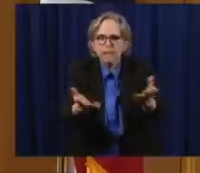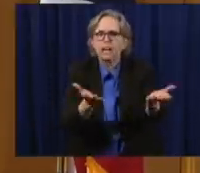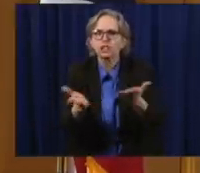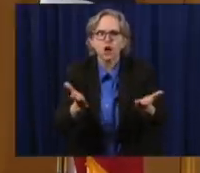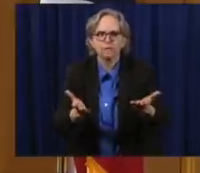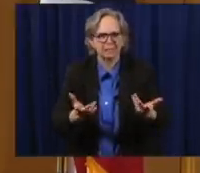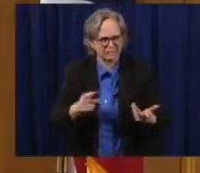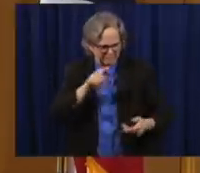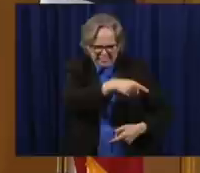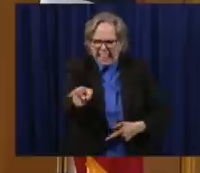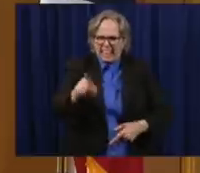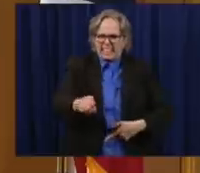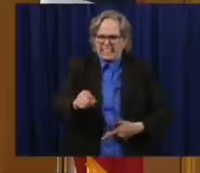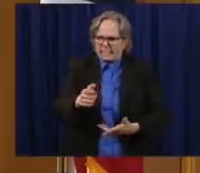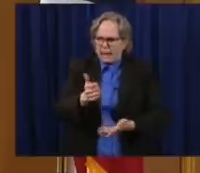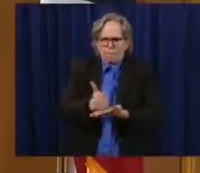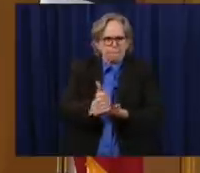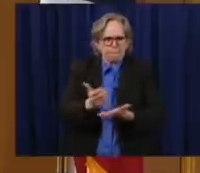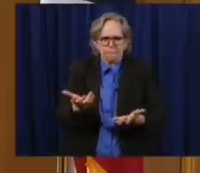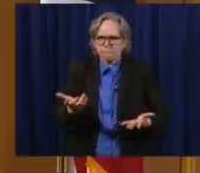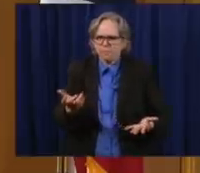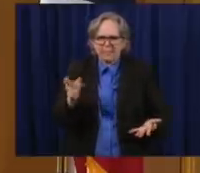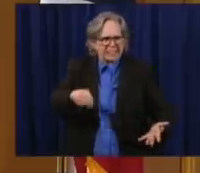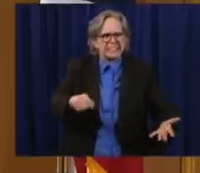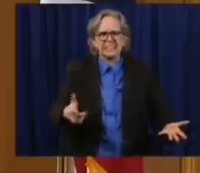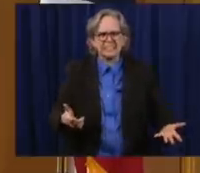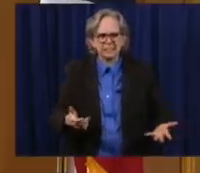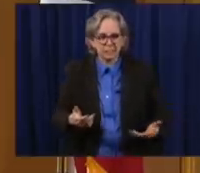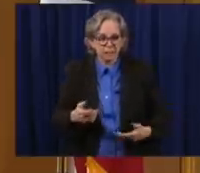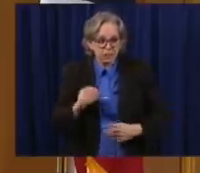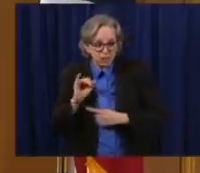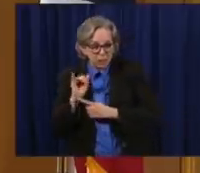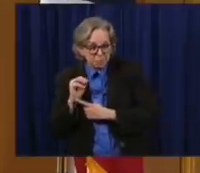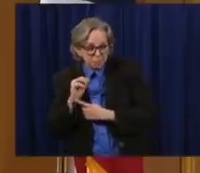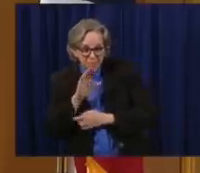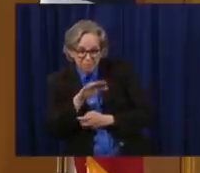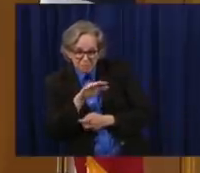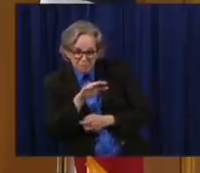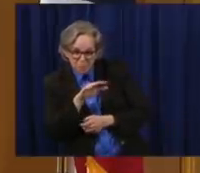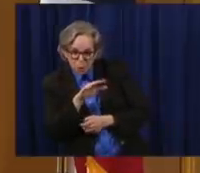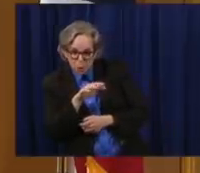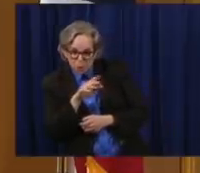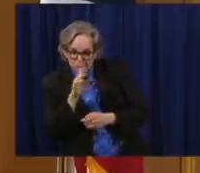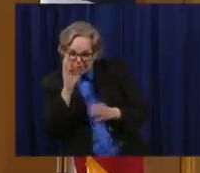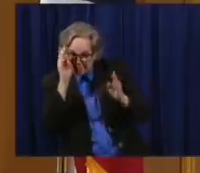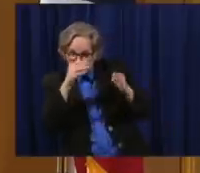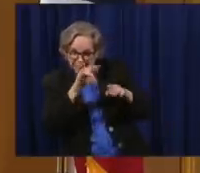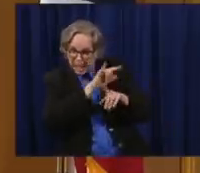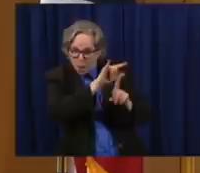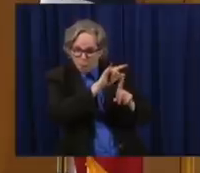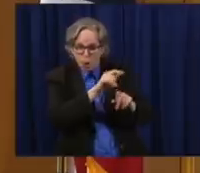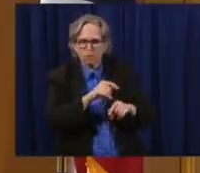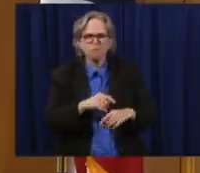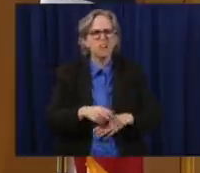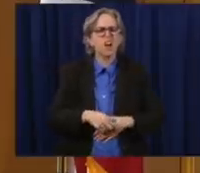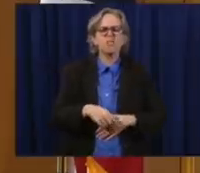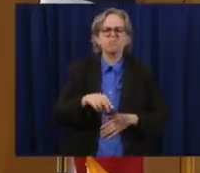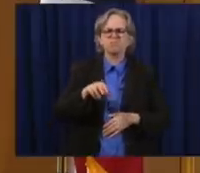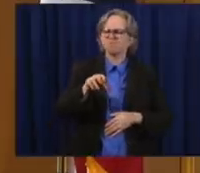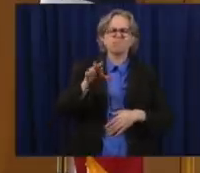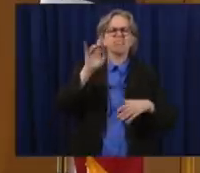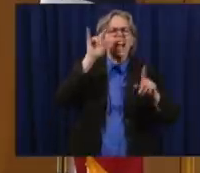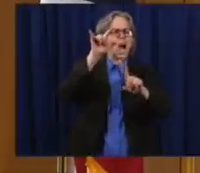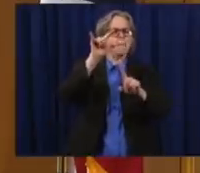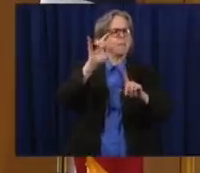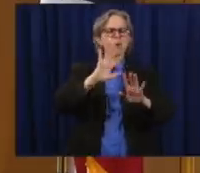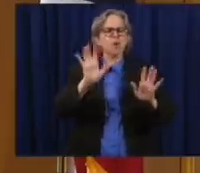basic services. So have you focused on the airport issue, though? Have you focused on the airport, though? I'm not focused on the airport. I tell you,